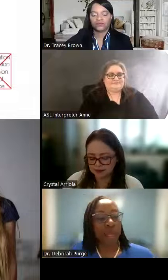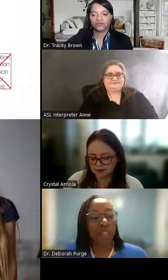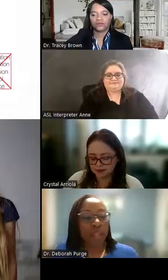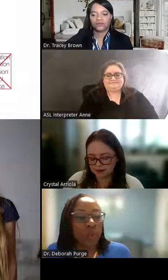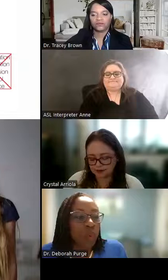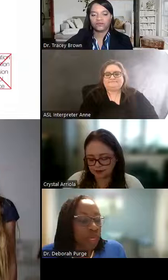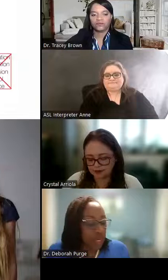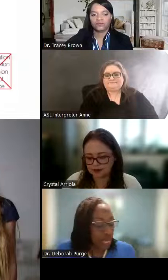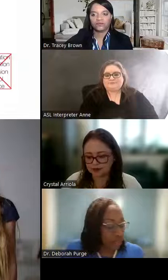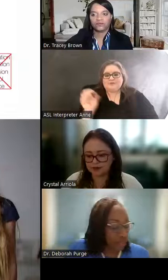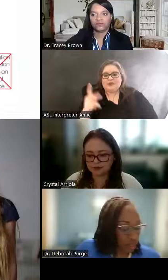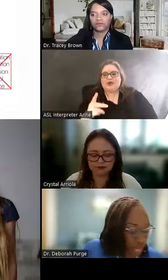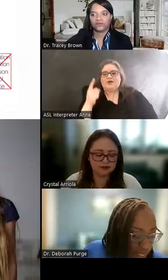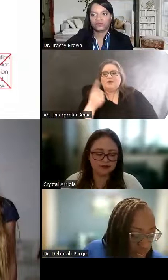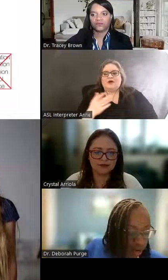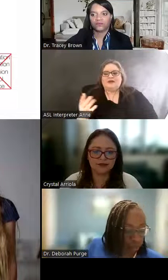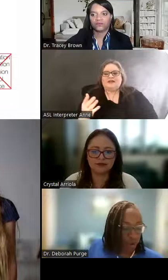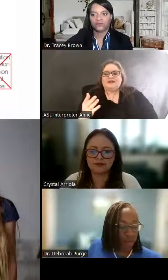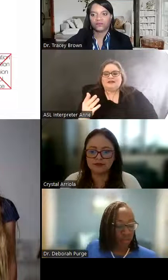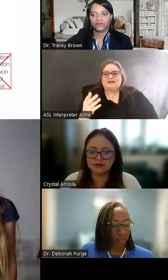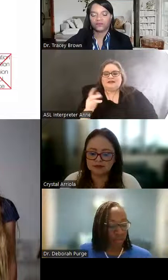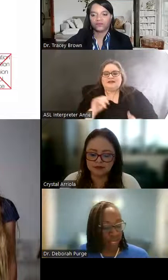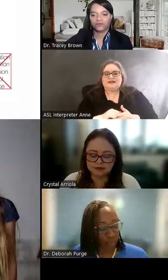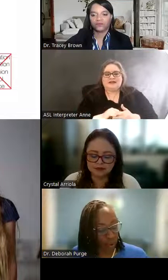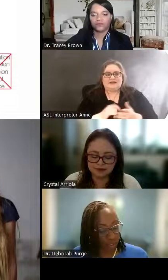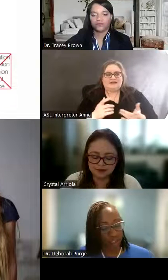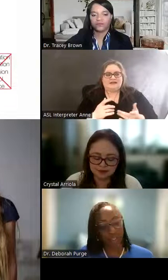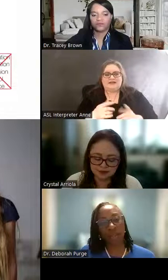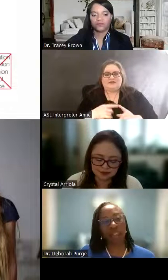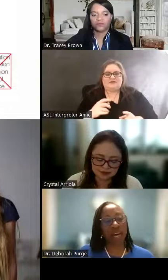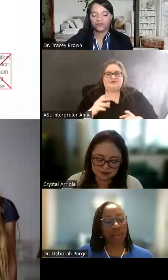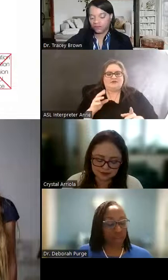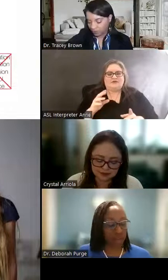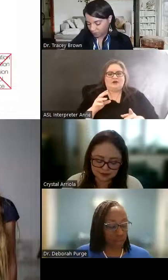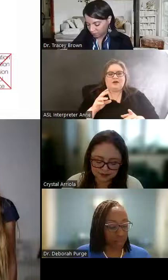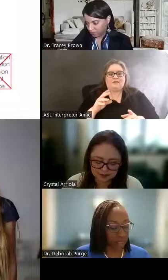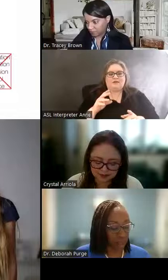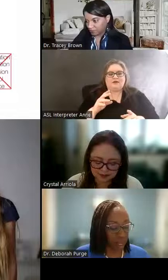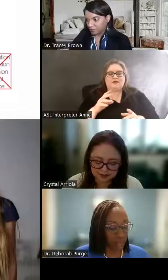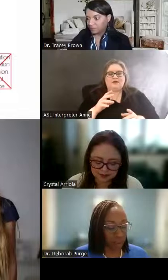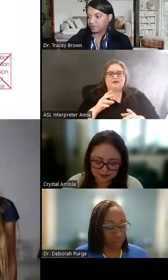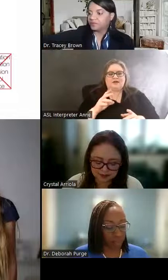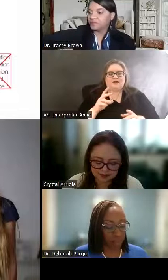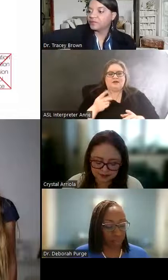Okay. So one of the things that Karen Purvis from the Purvis Institute of Child Development